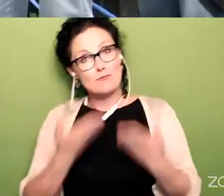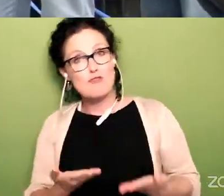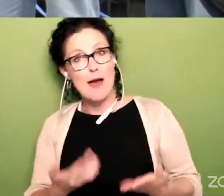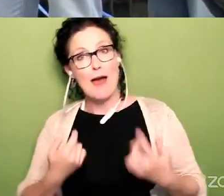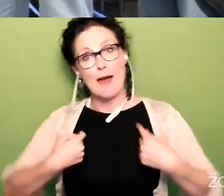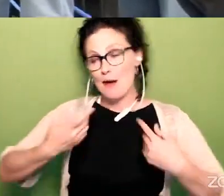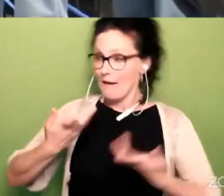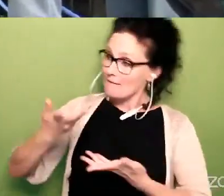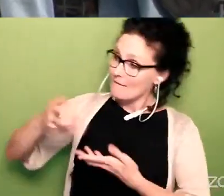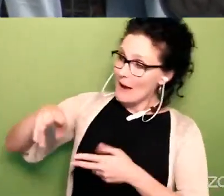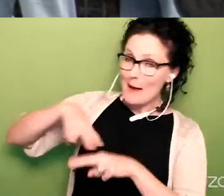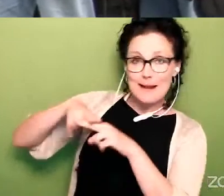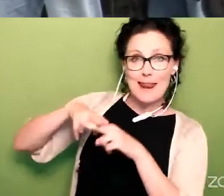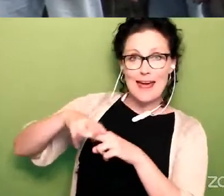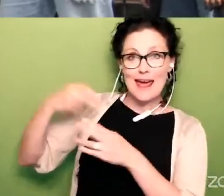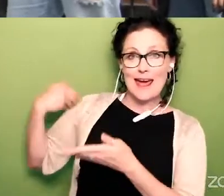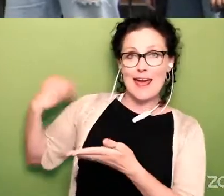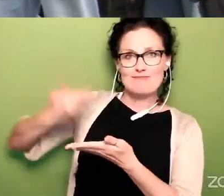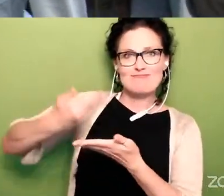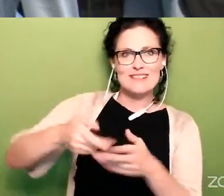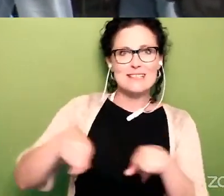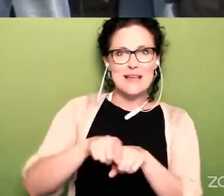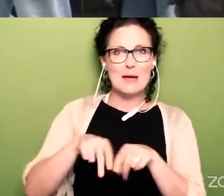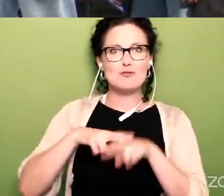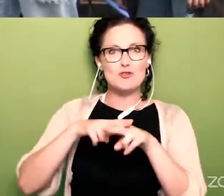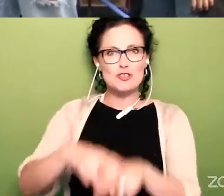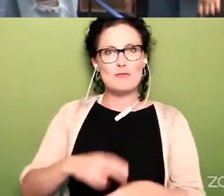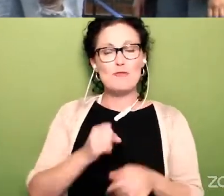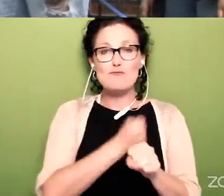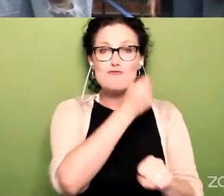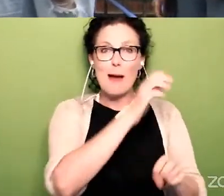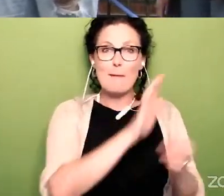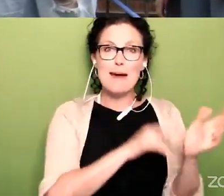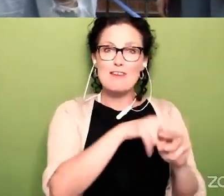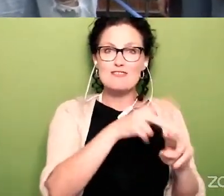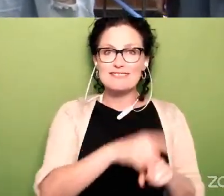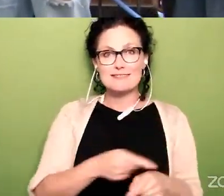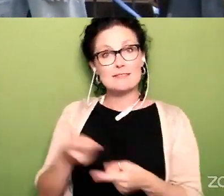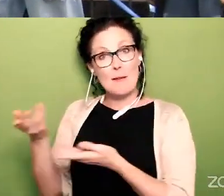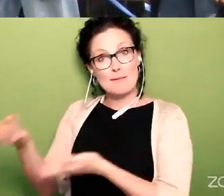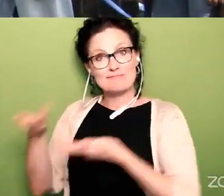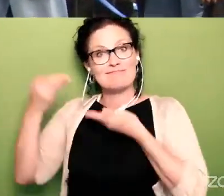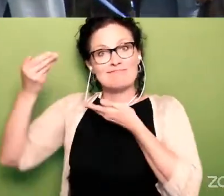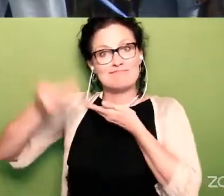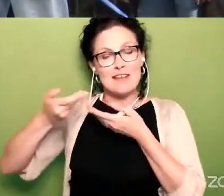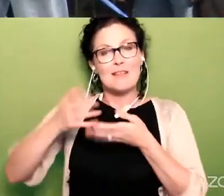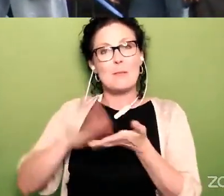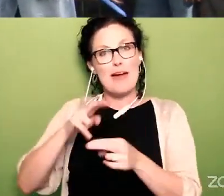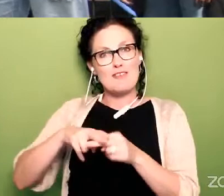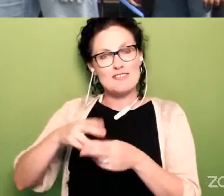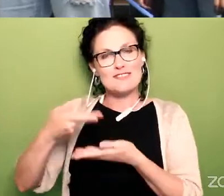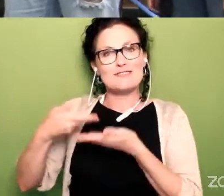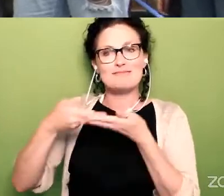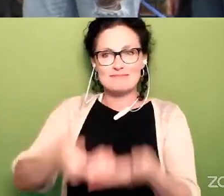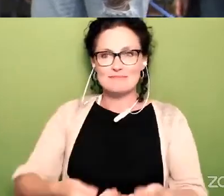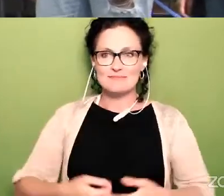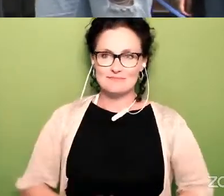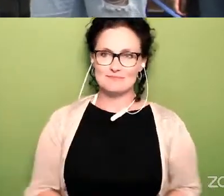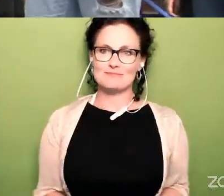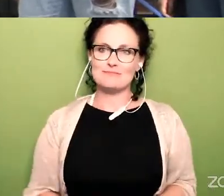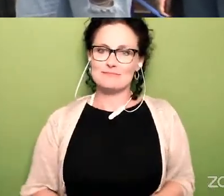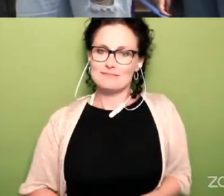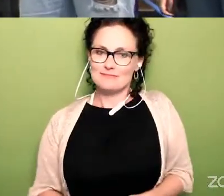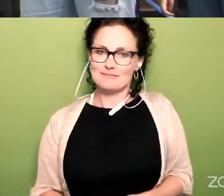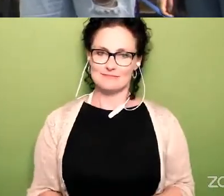the demons to eat with you. A word so powerful that it shields danger from you. A word we say to stop the devil as it don't deserve to munch with